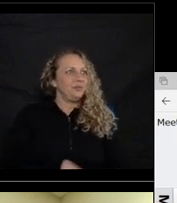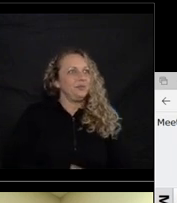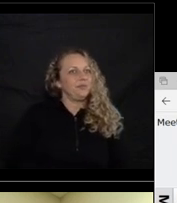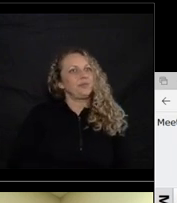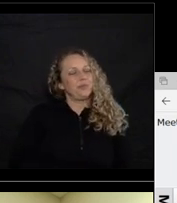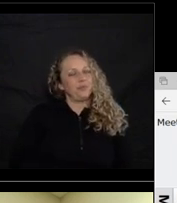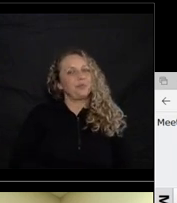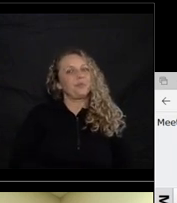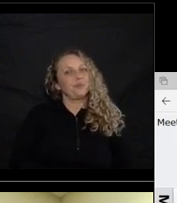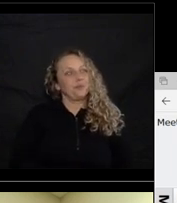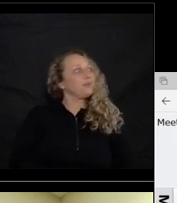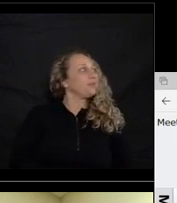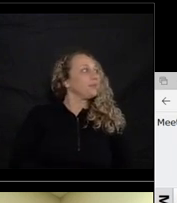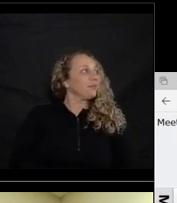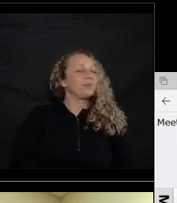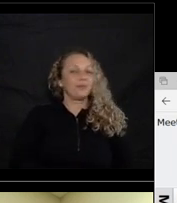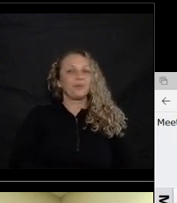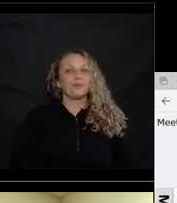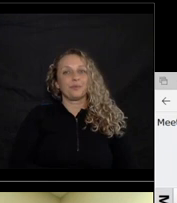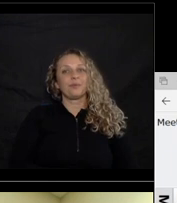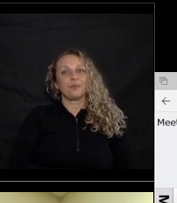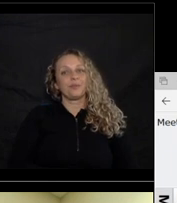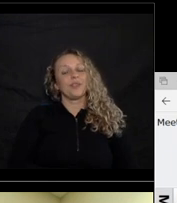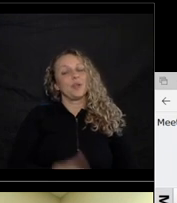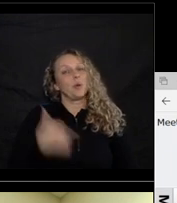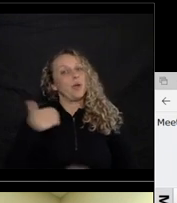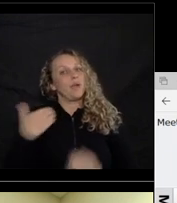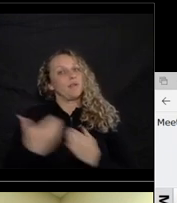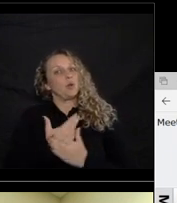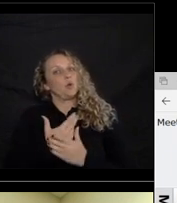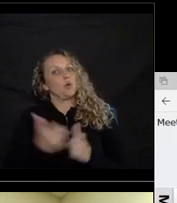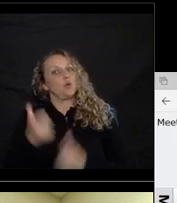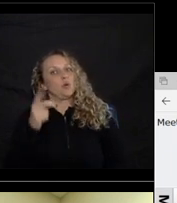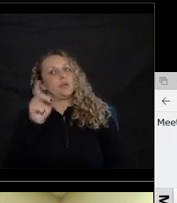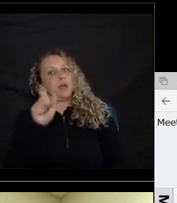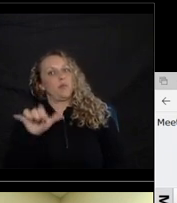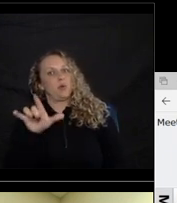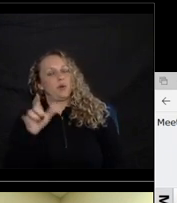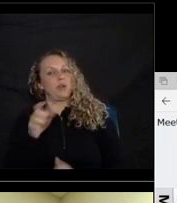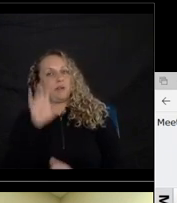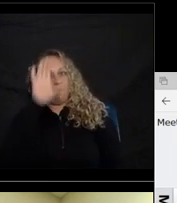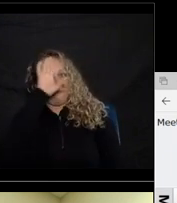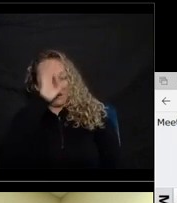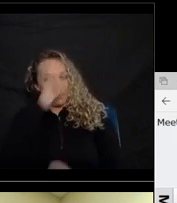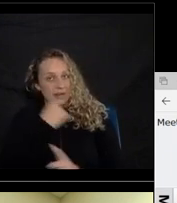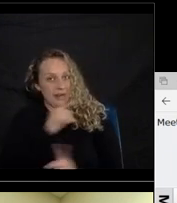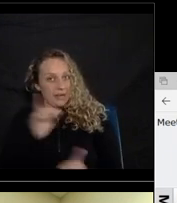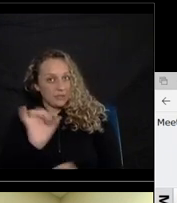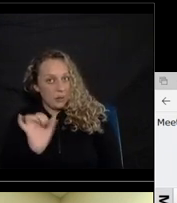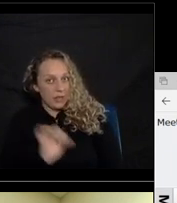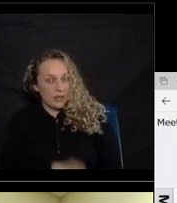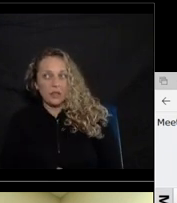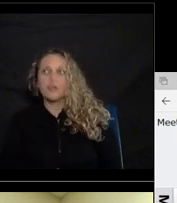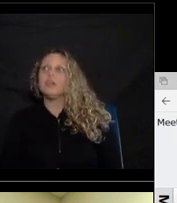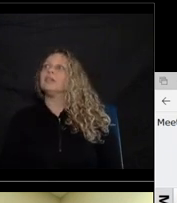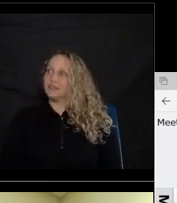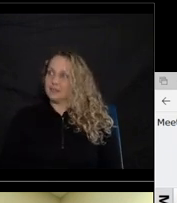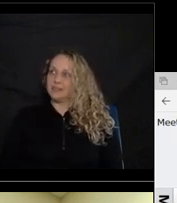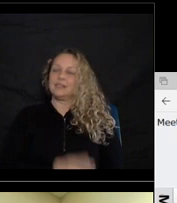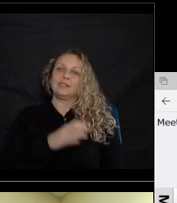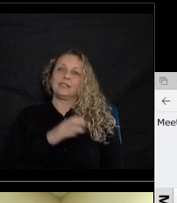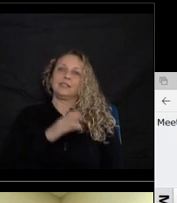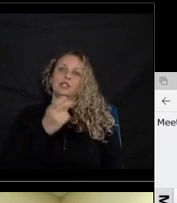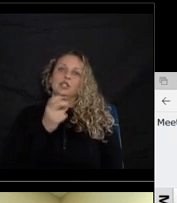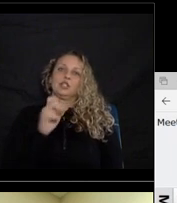And so, yes, we have a new Deputy Fire Chief. Can we make his announcement as well? Yes, Chief Carter is